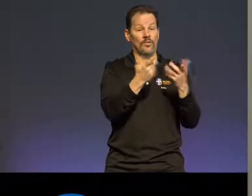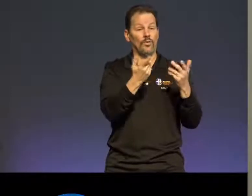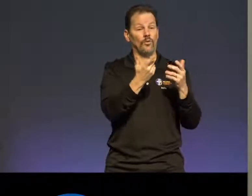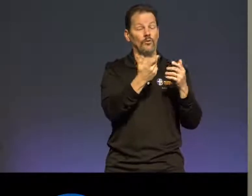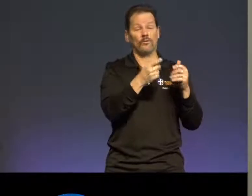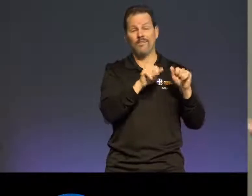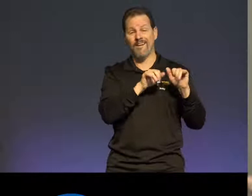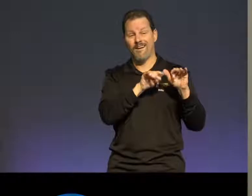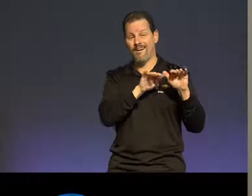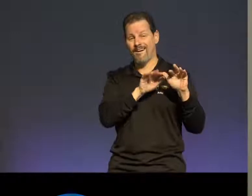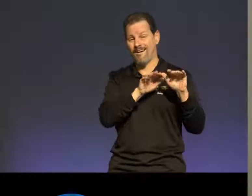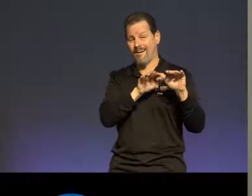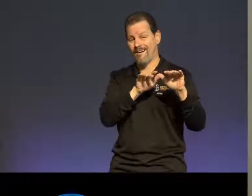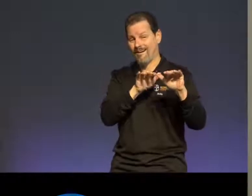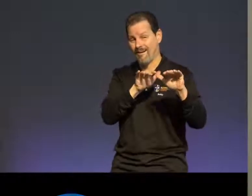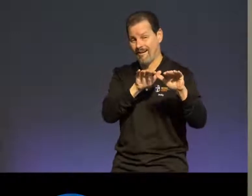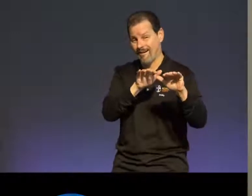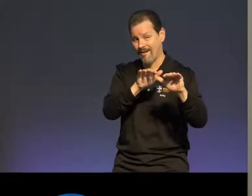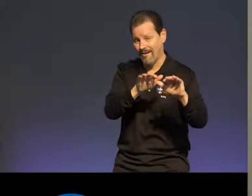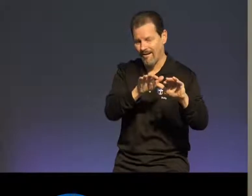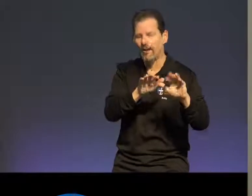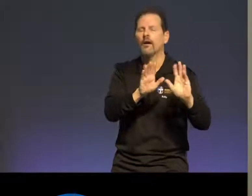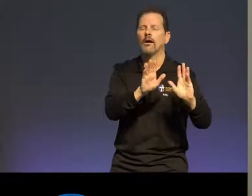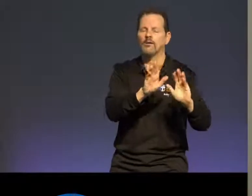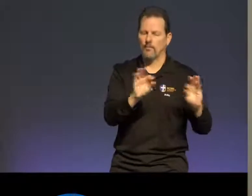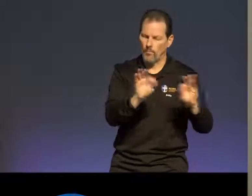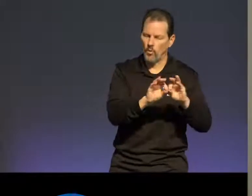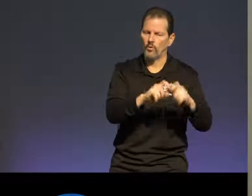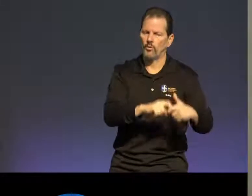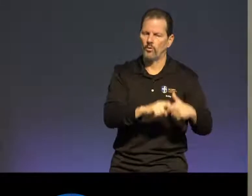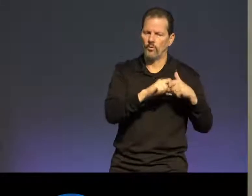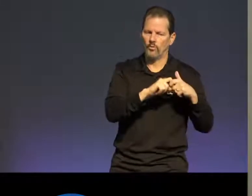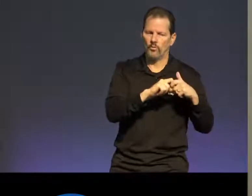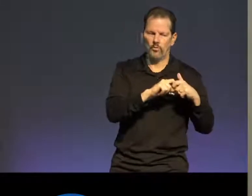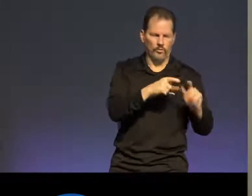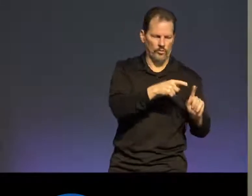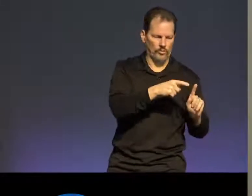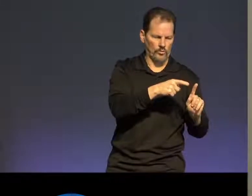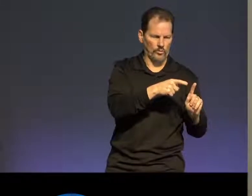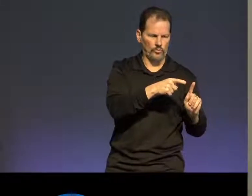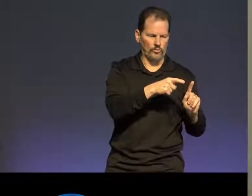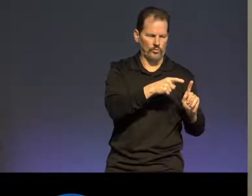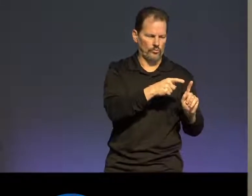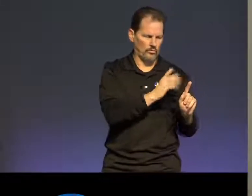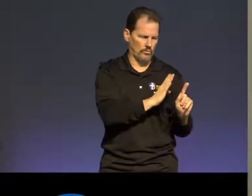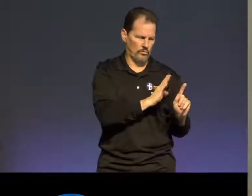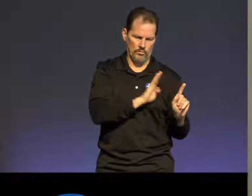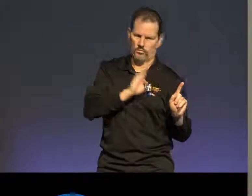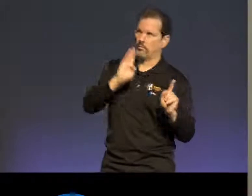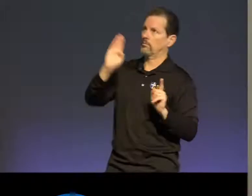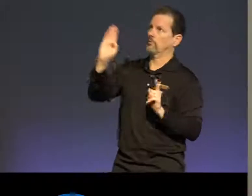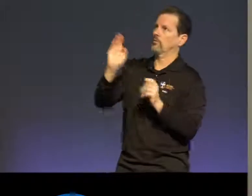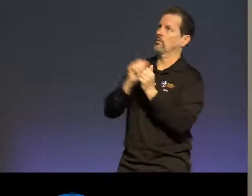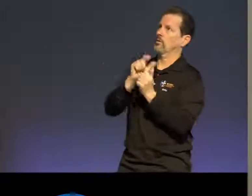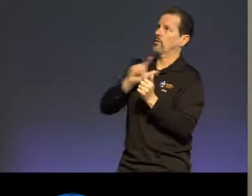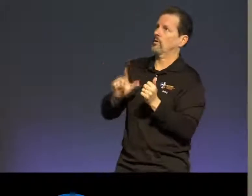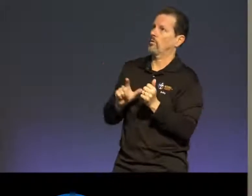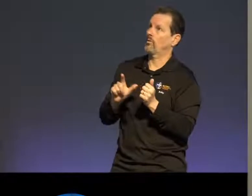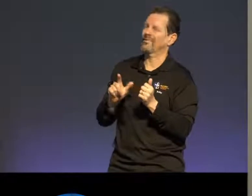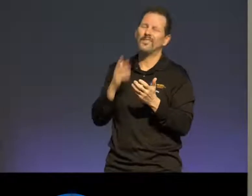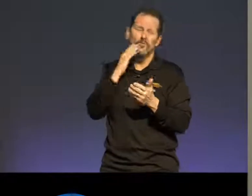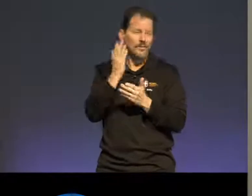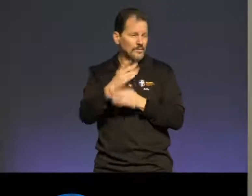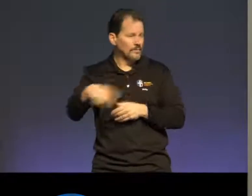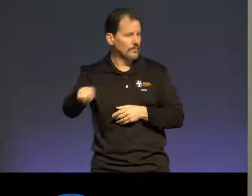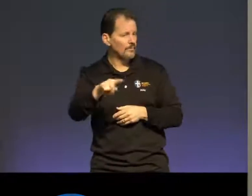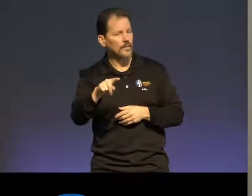says, before I do wonders among you, you need to dedicate yourself to me. And some of us have gotten used to coming to church. Some of us have got used to checking